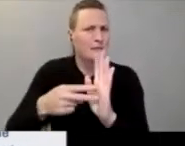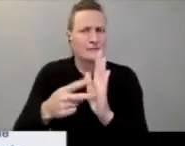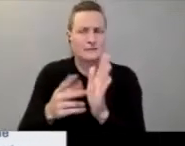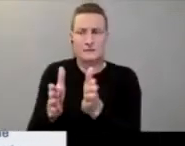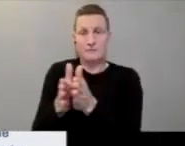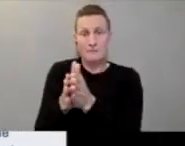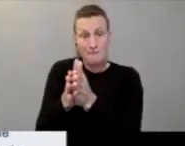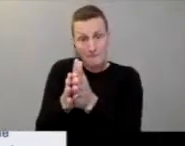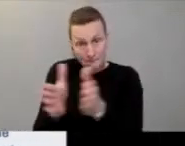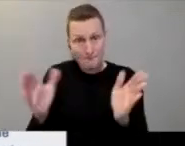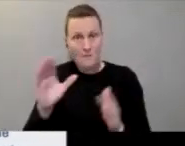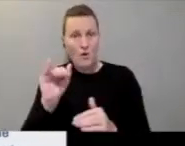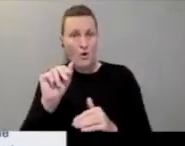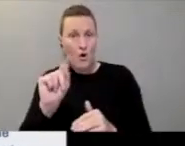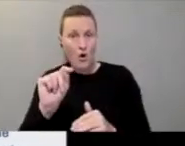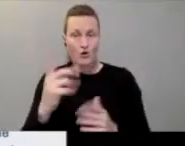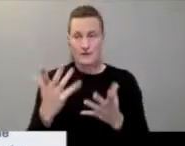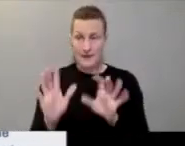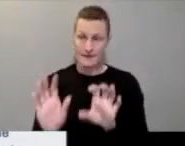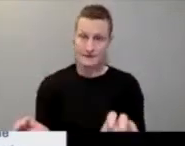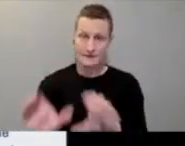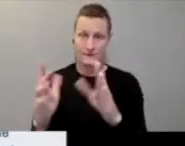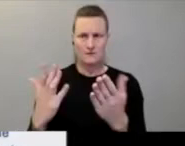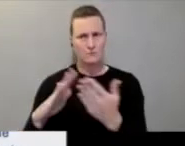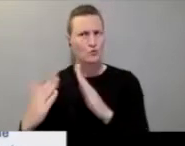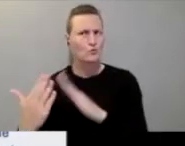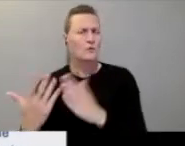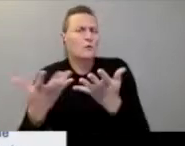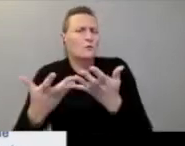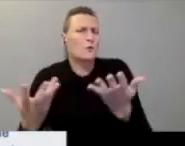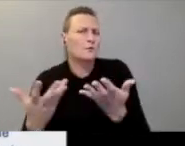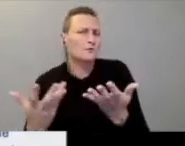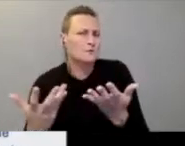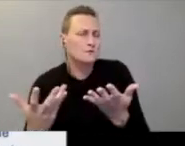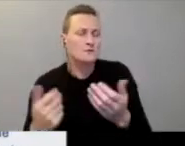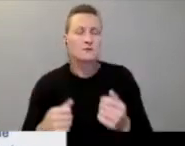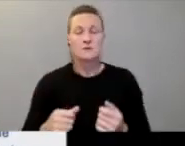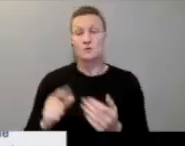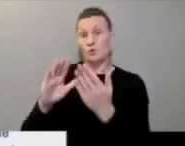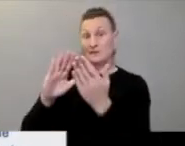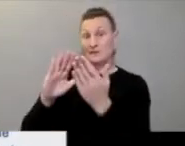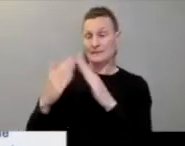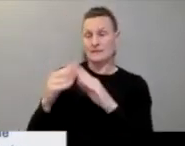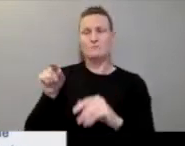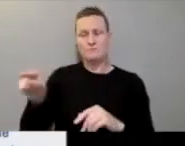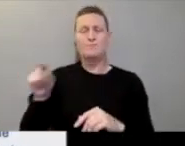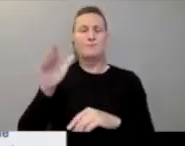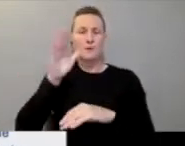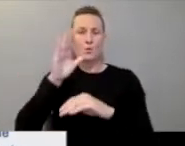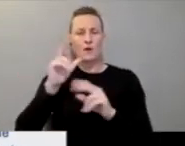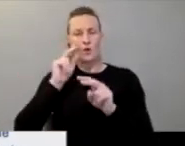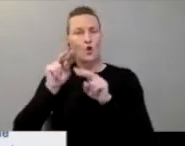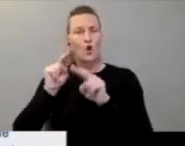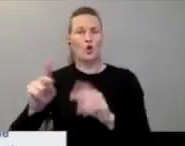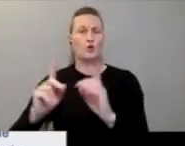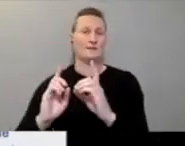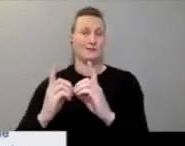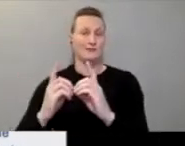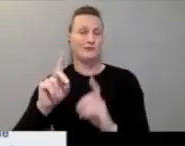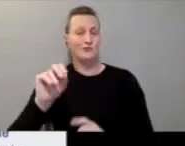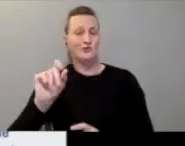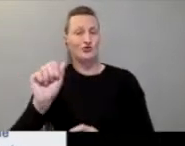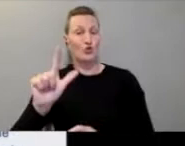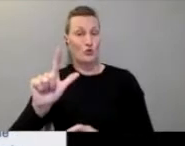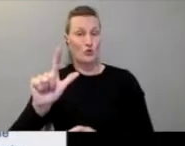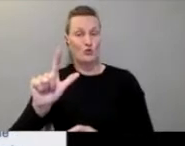in Toronto already. So that will be things that the city will be doing around digital platforms and really communicating and interpreting